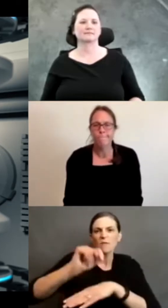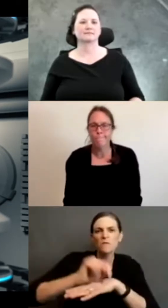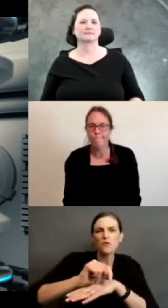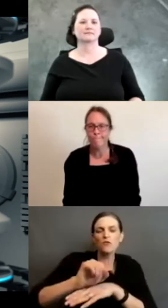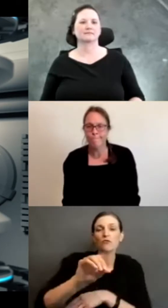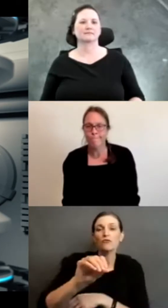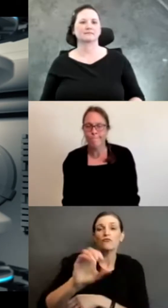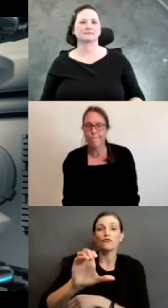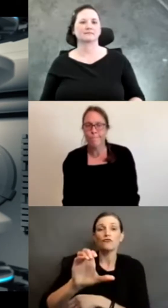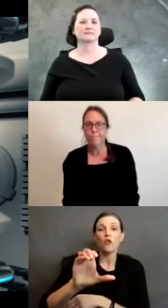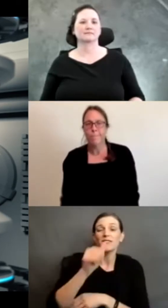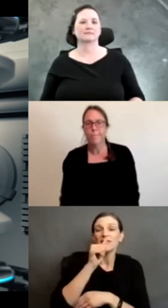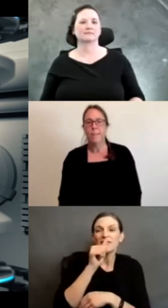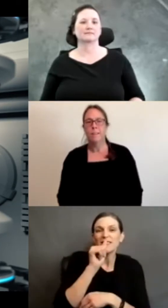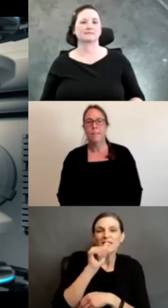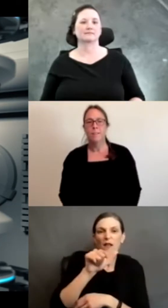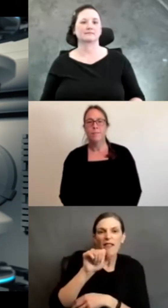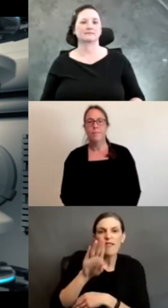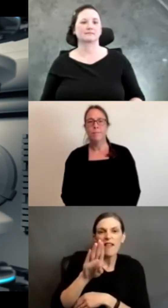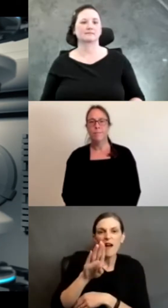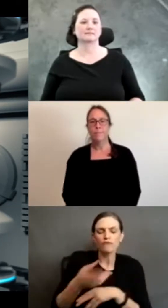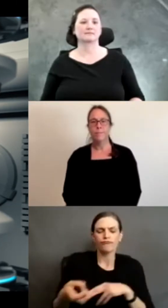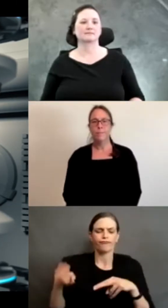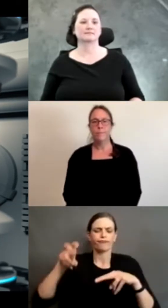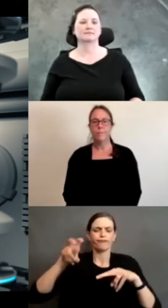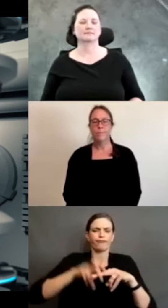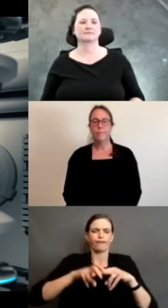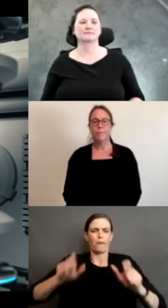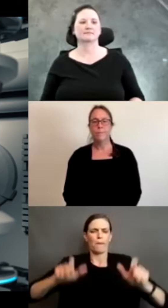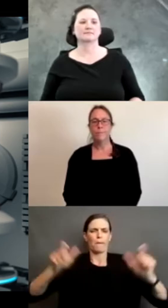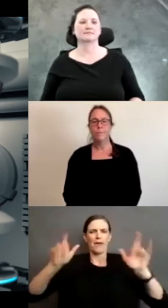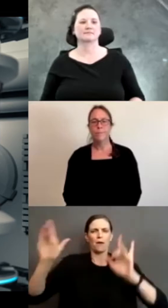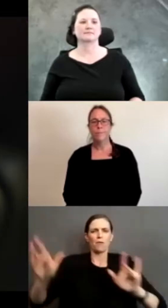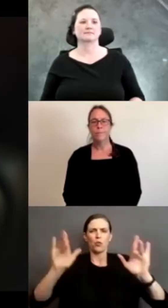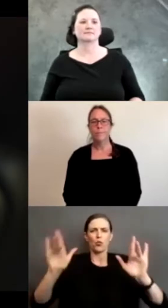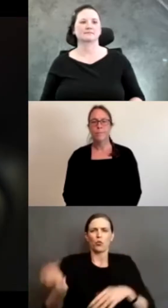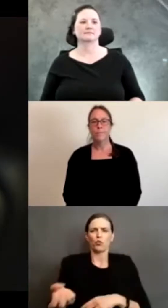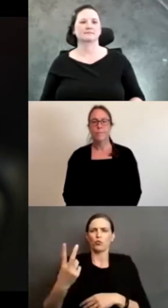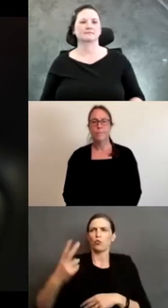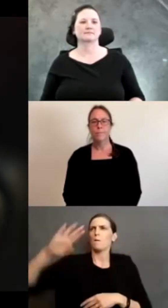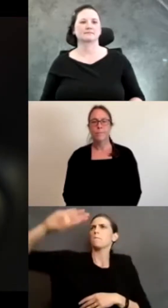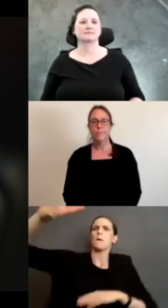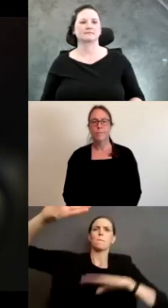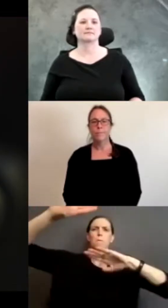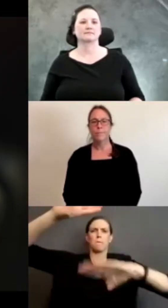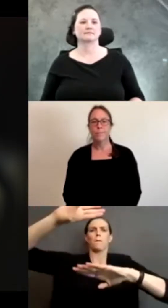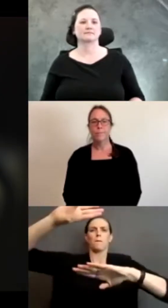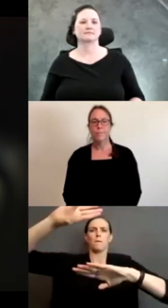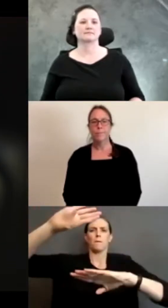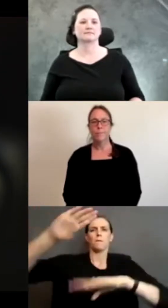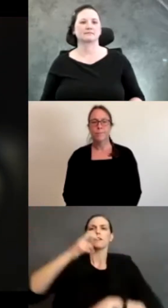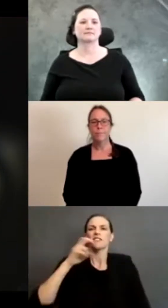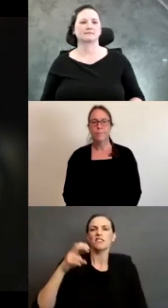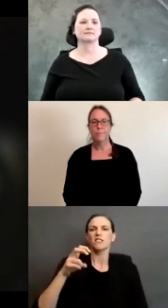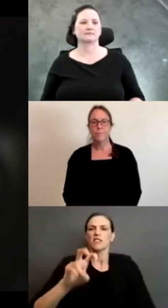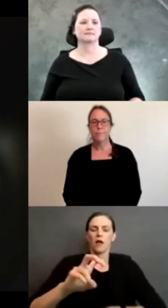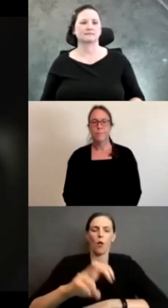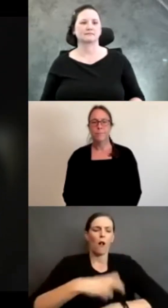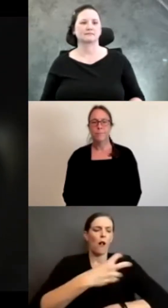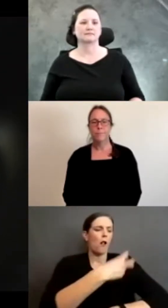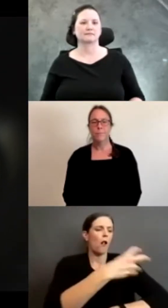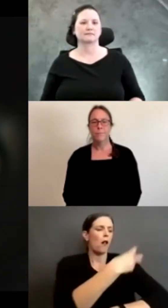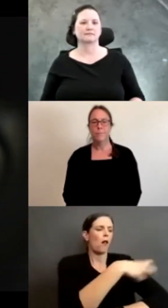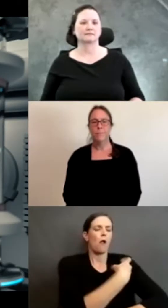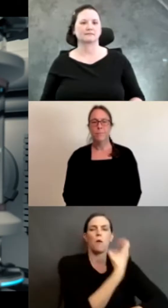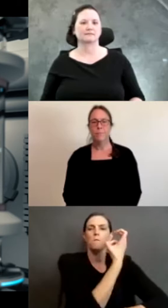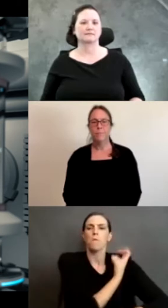facility. He sits in front of a large computer with two monitors overhead. A snake is coiled around his arm and rests its head on